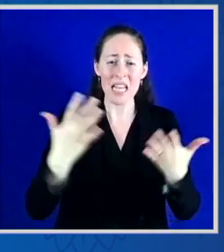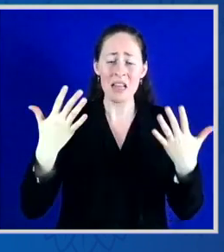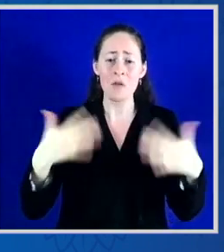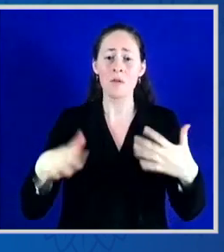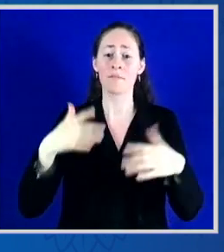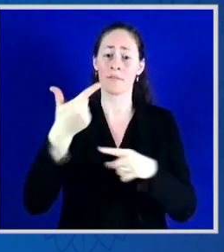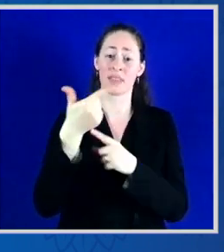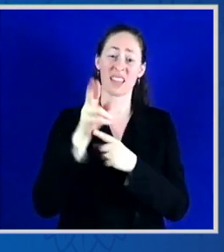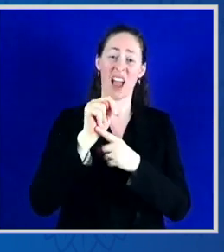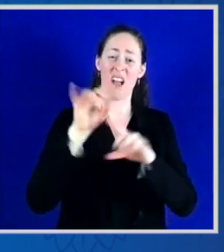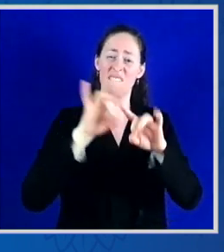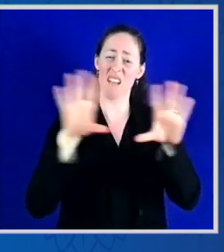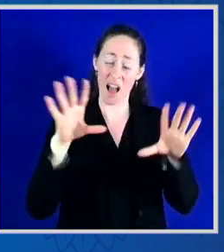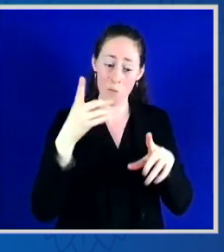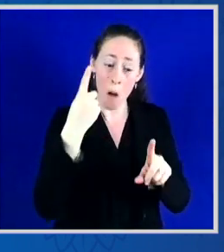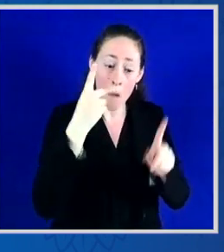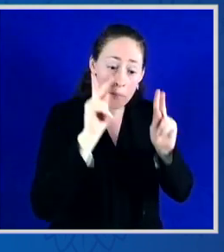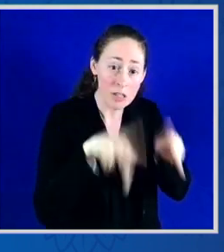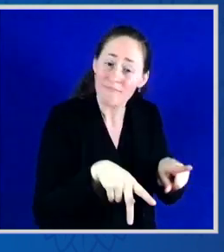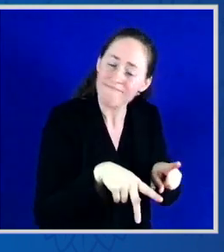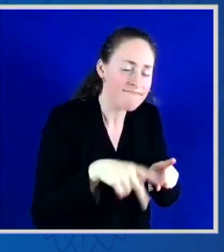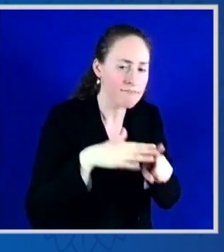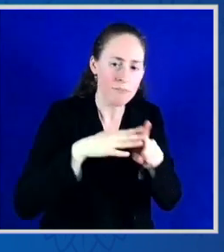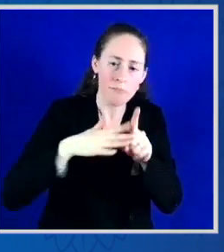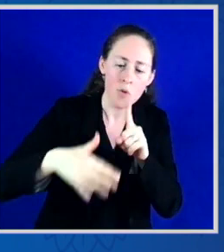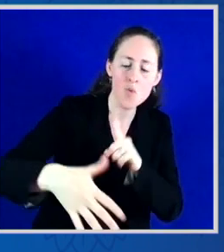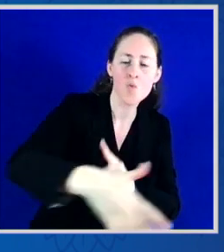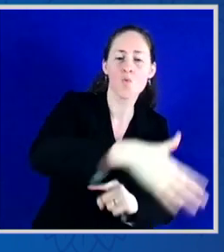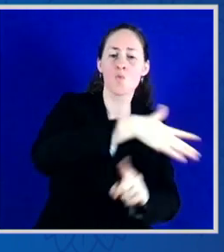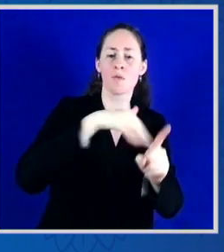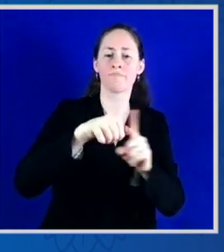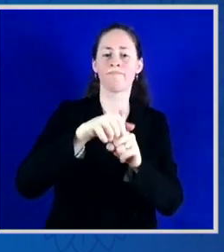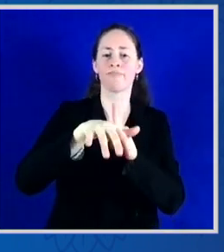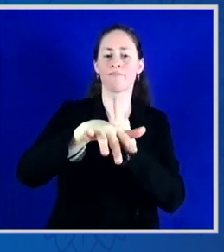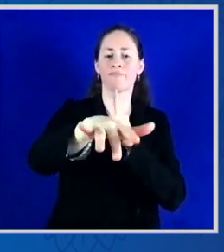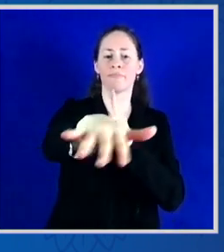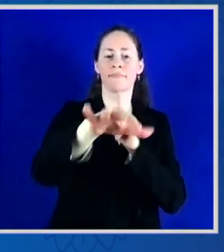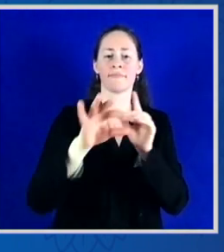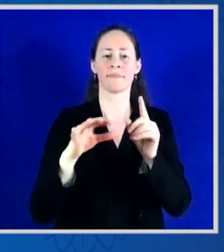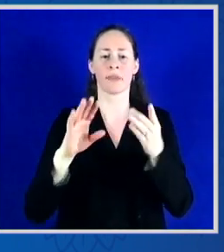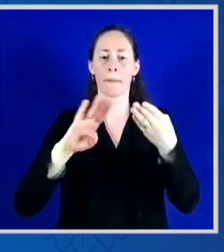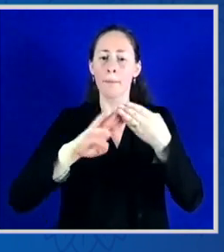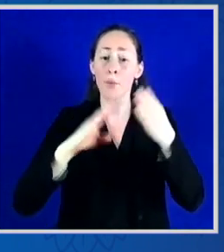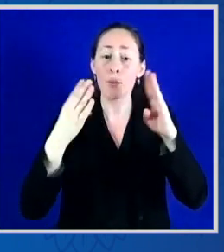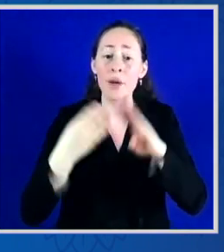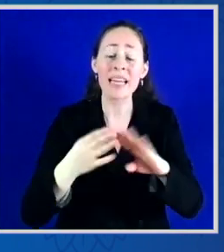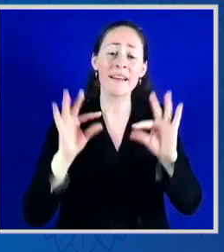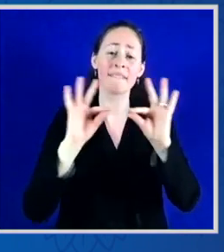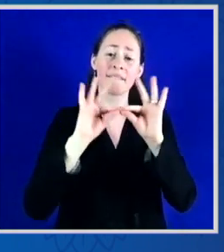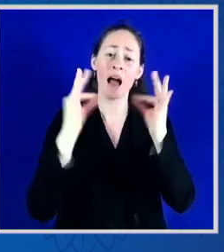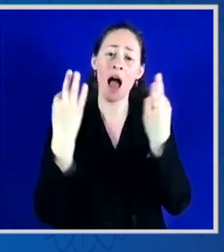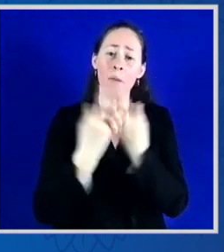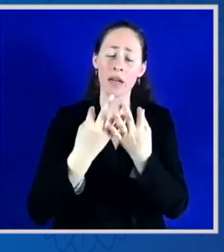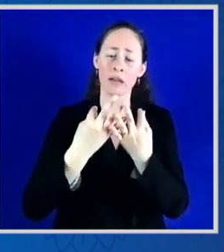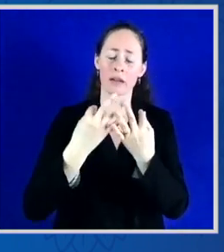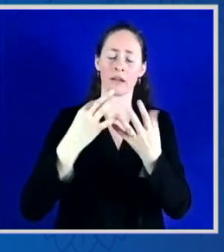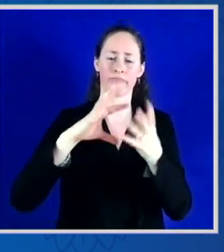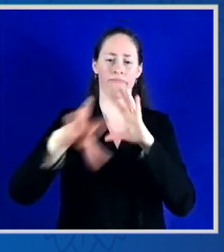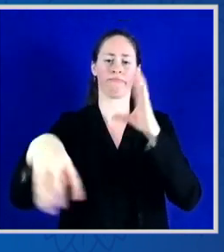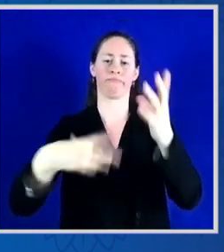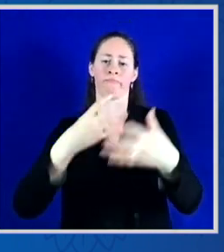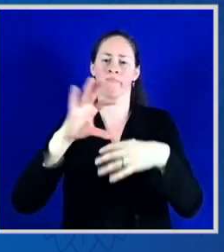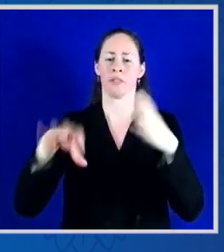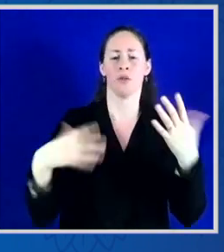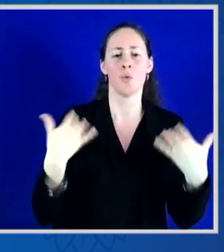such a ripple effect. It tears families and communities apart. Gun violence, domestic violence, and